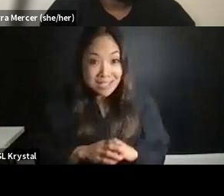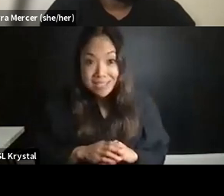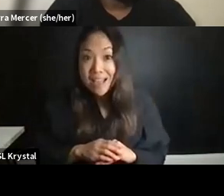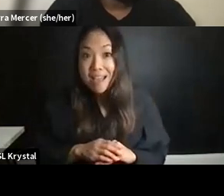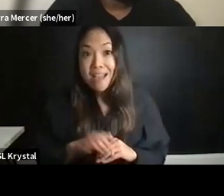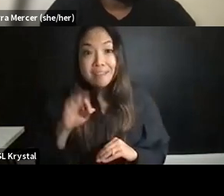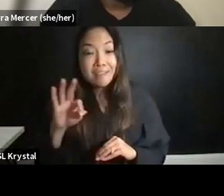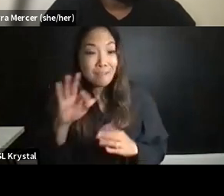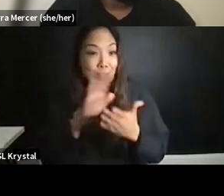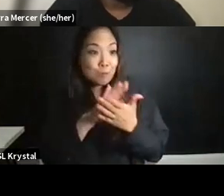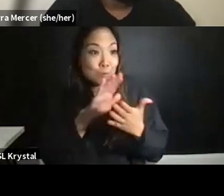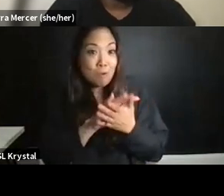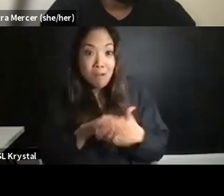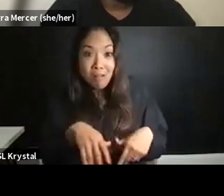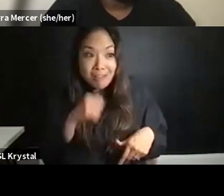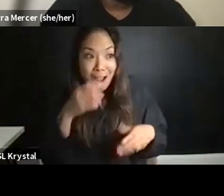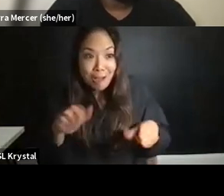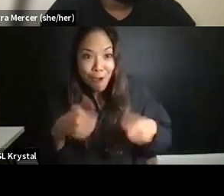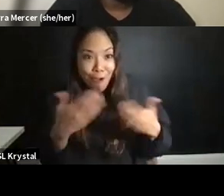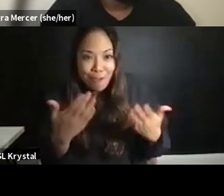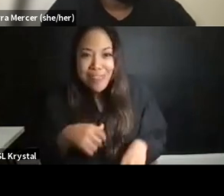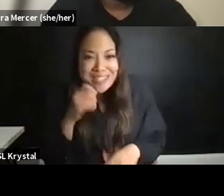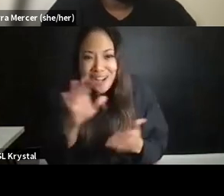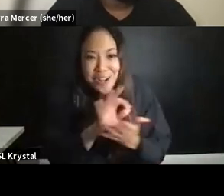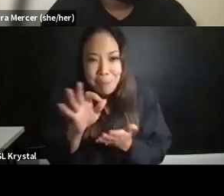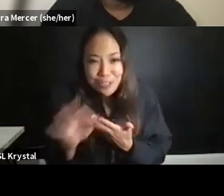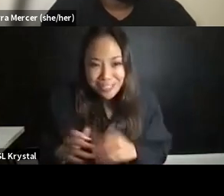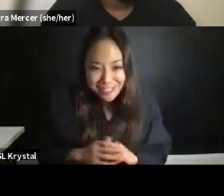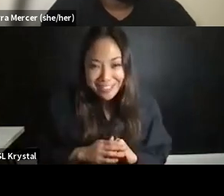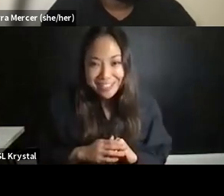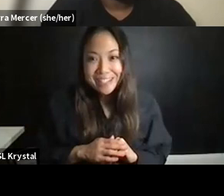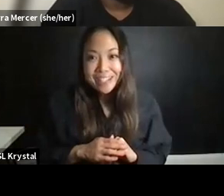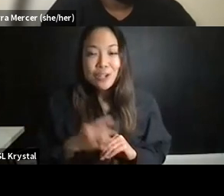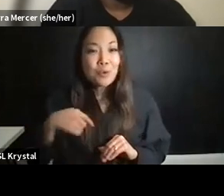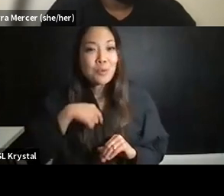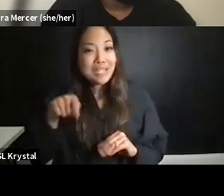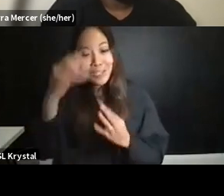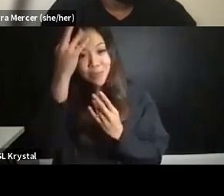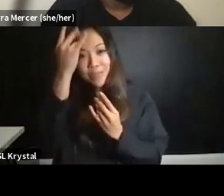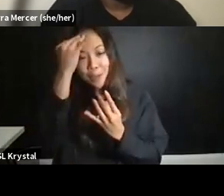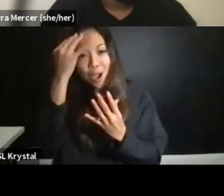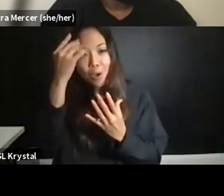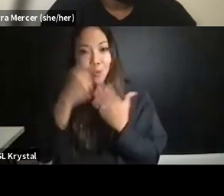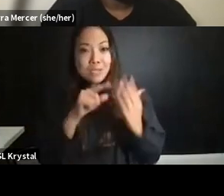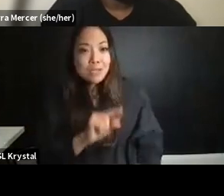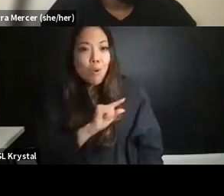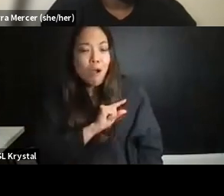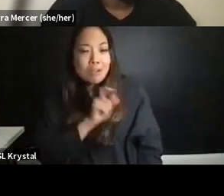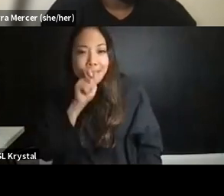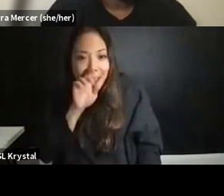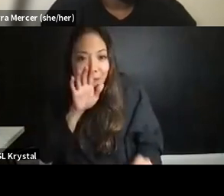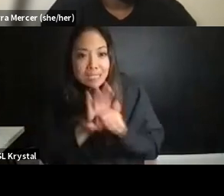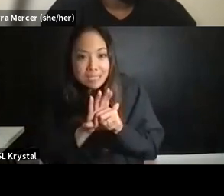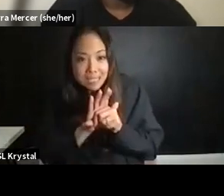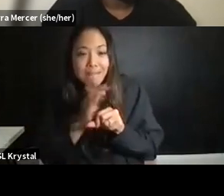is optional and so i think we should really think about what is the quality guarantee that we want to have at every